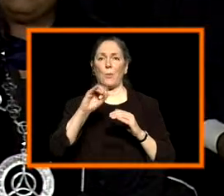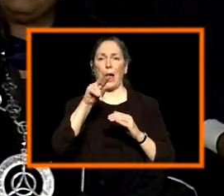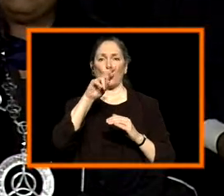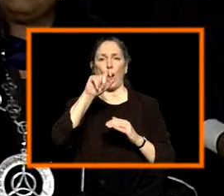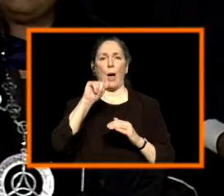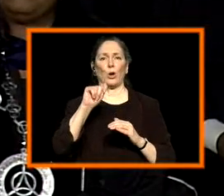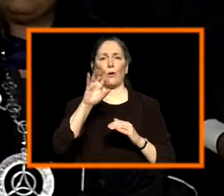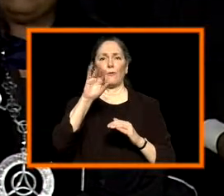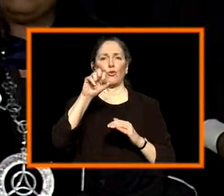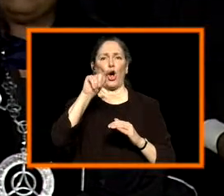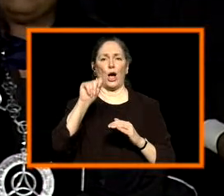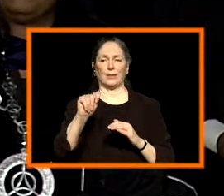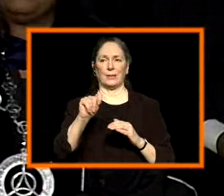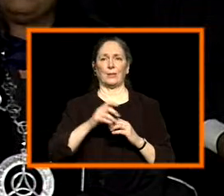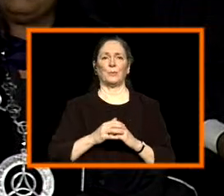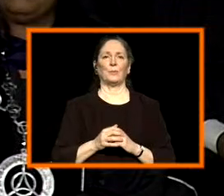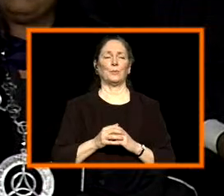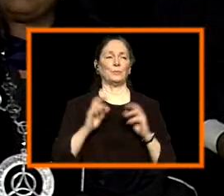Frost.